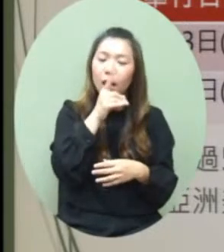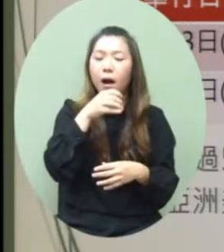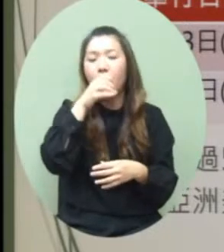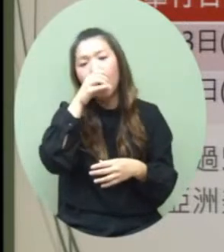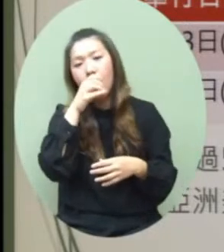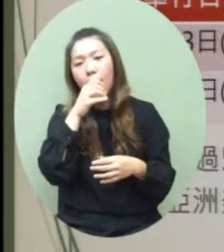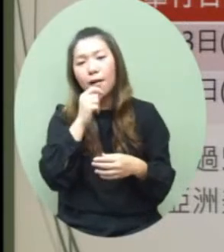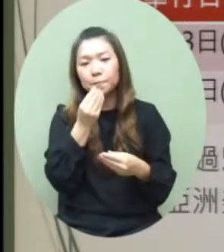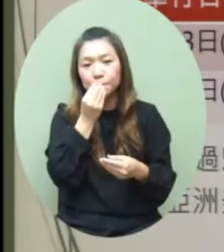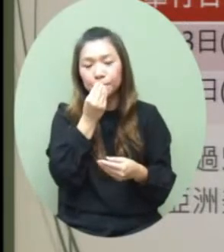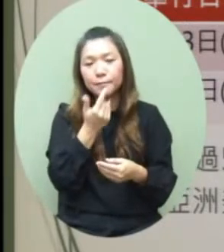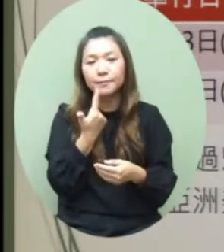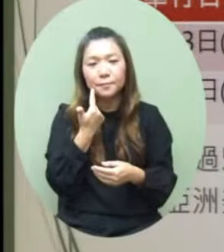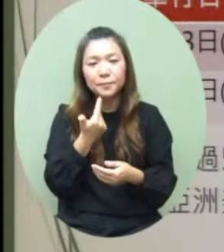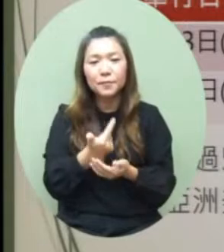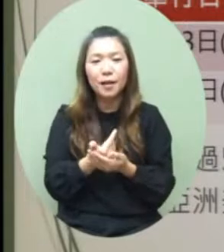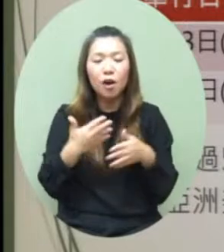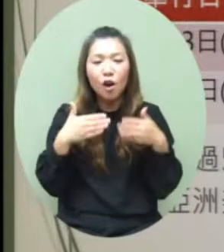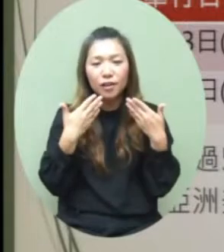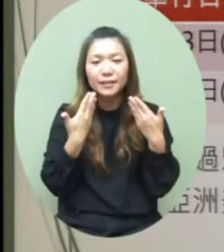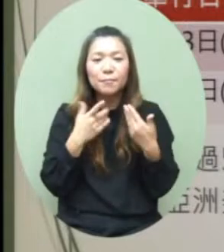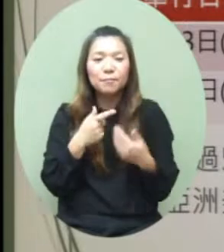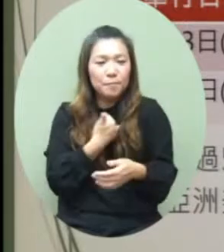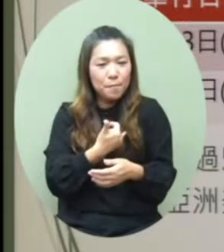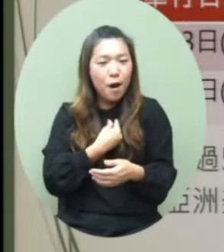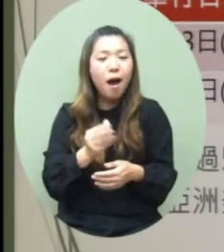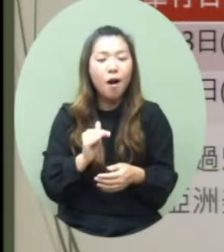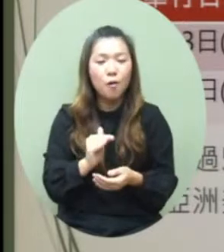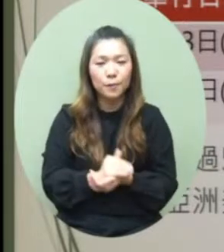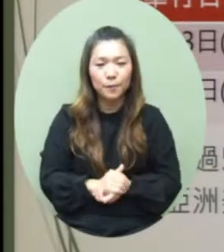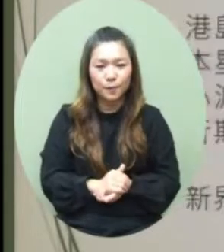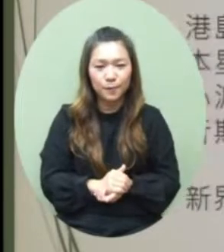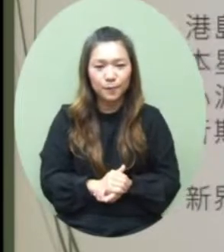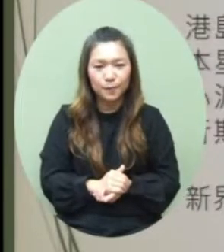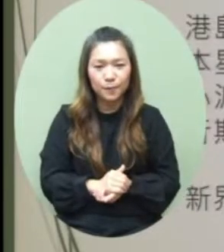cuisine and fine wine and dining.